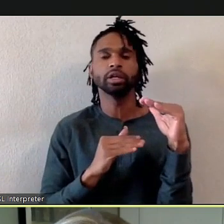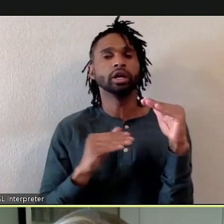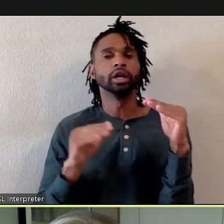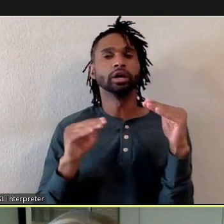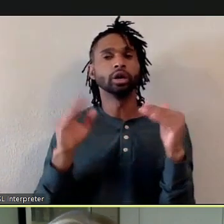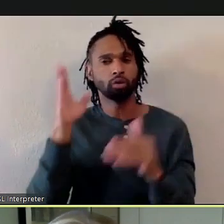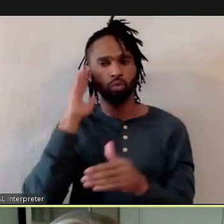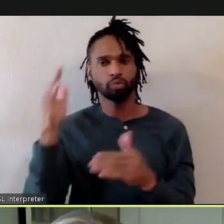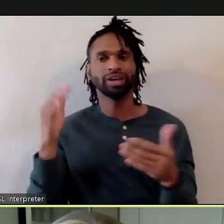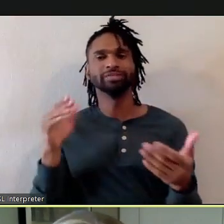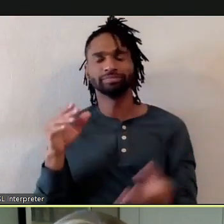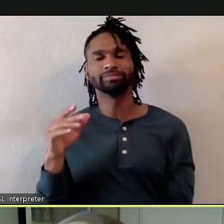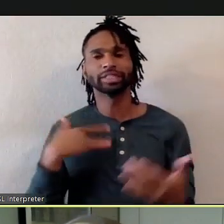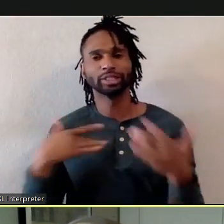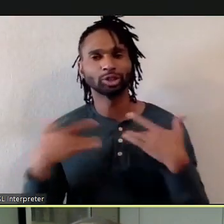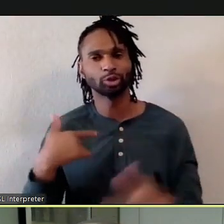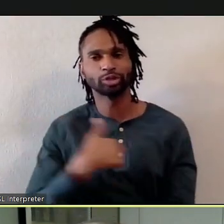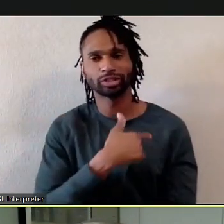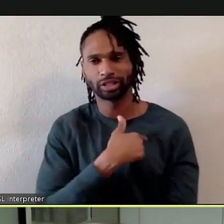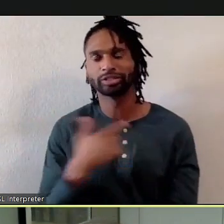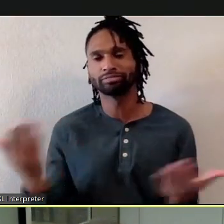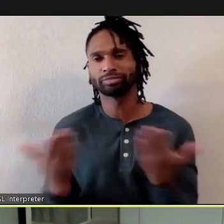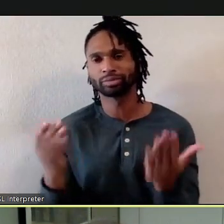see more and more cases occurring in the state.